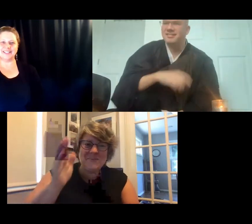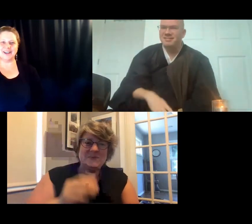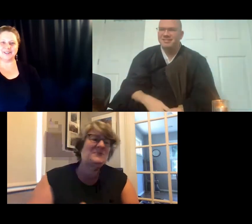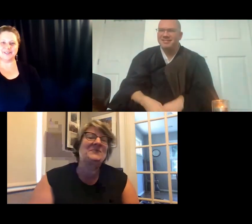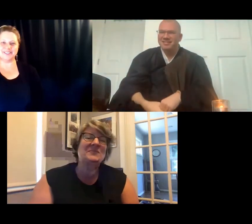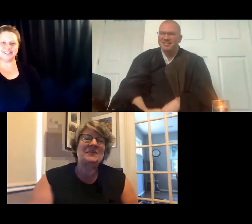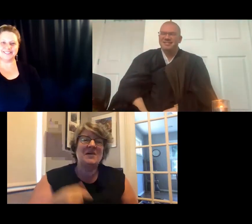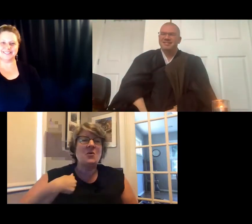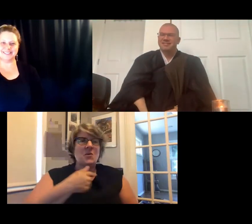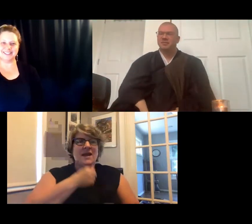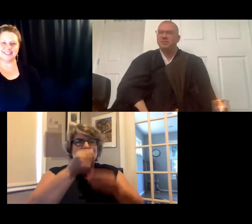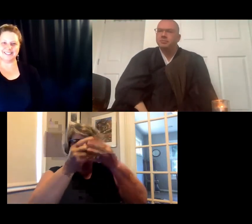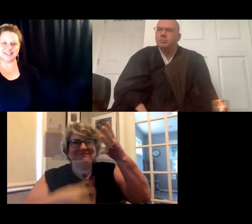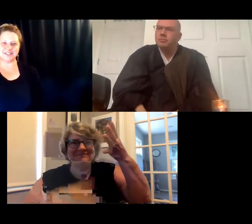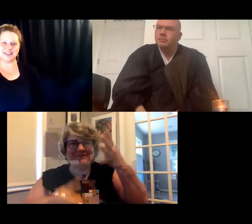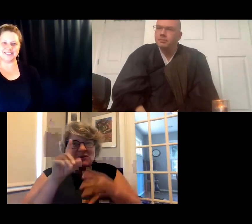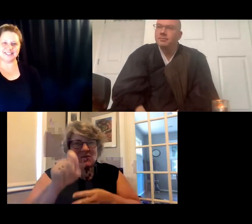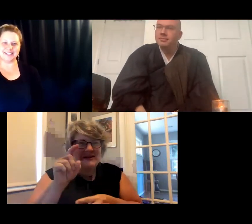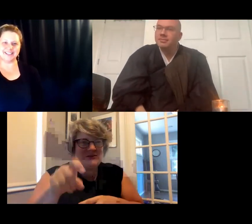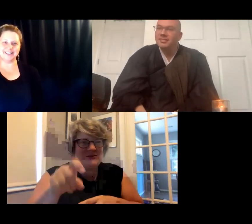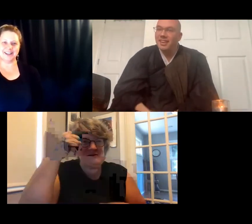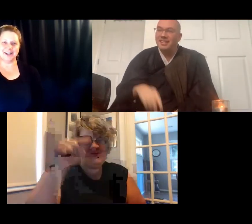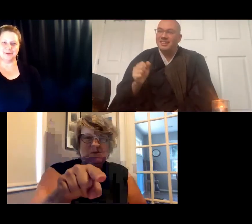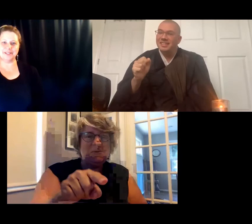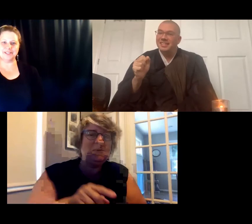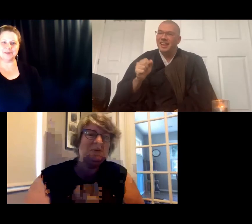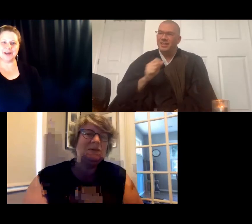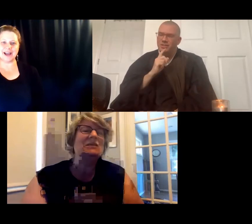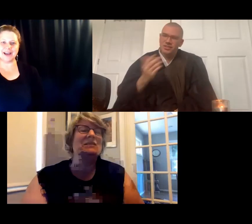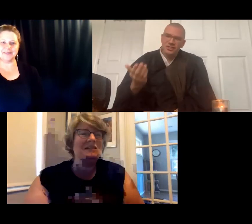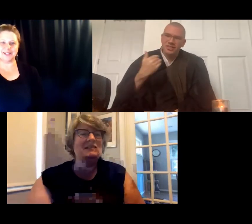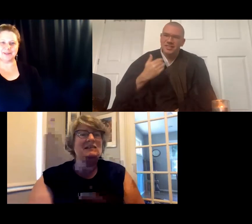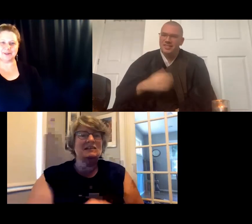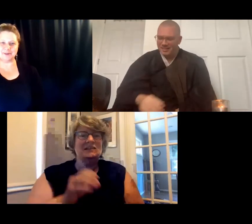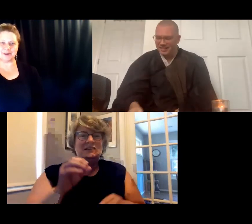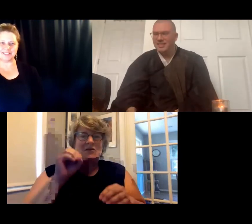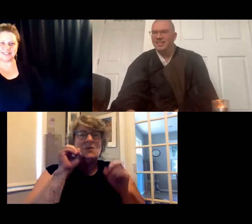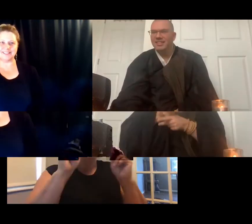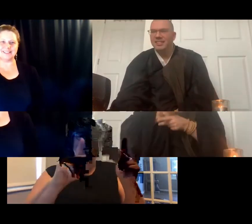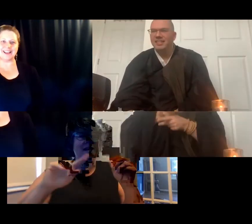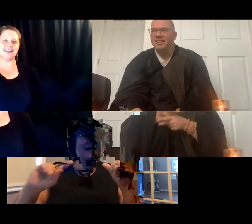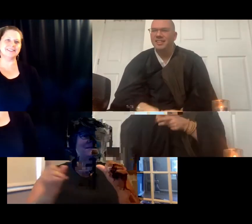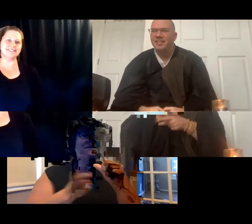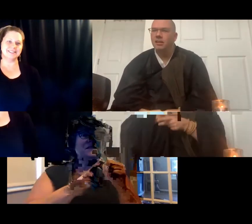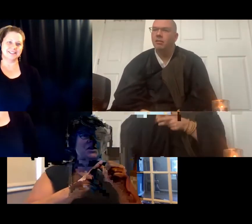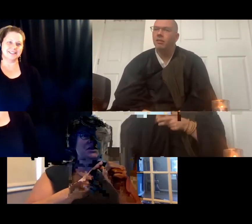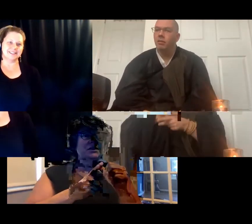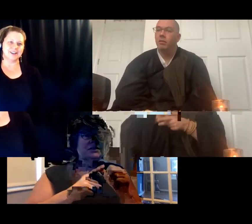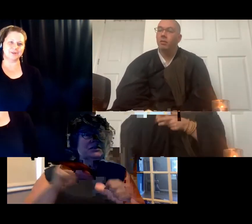Hello, hello. Dr. Knopf is saying, we do have a number of questions,